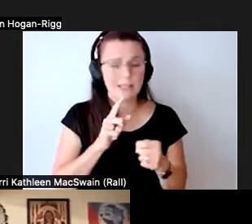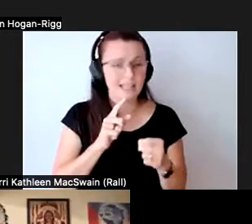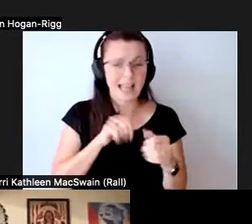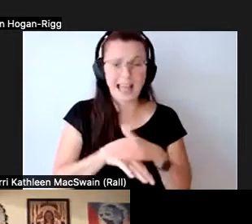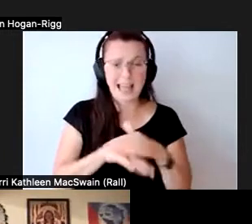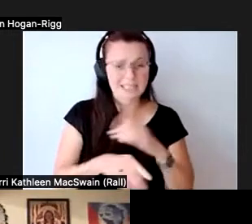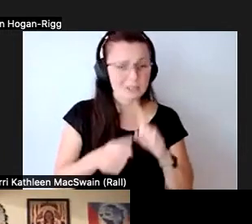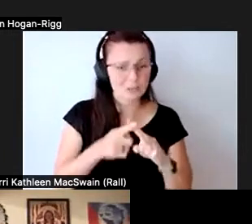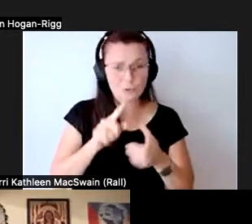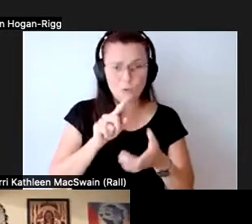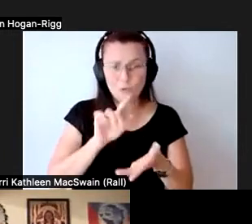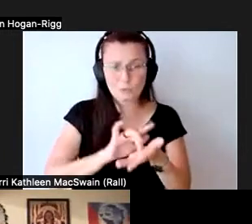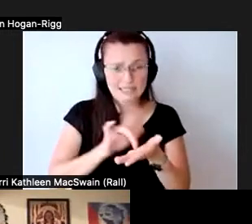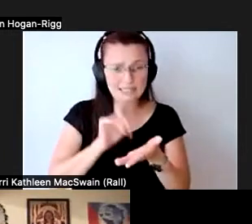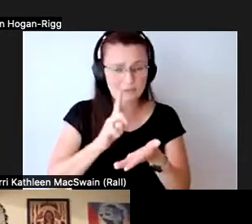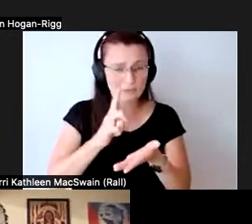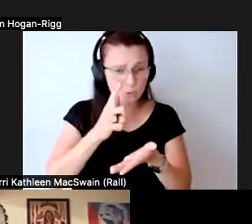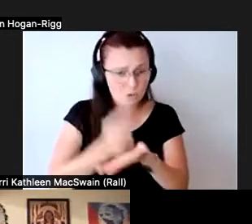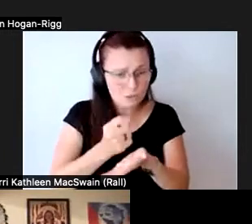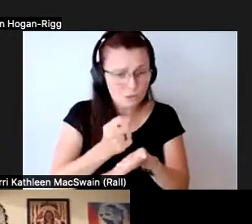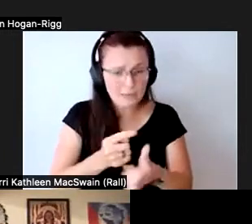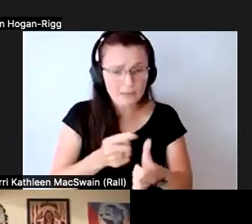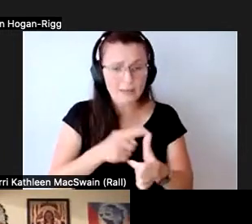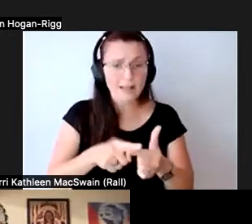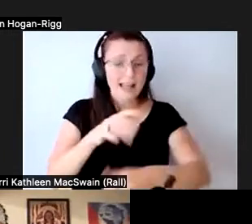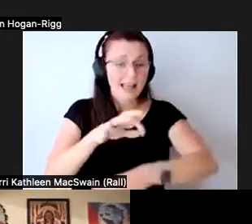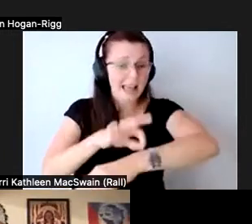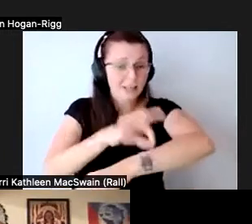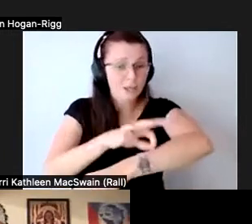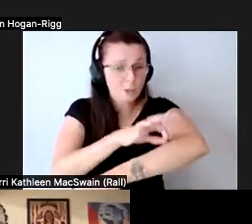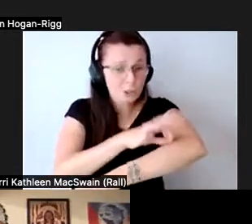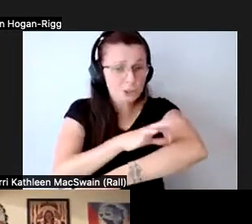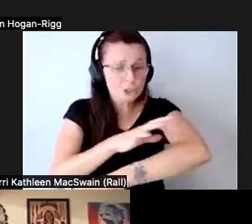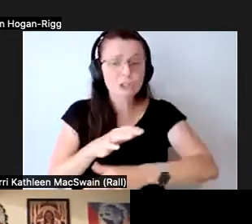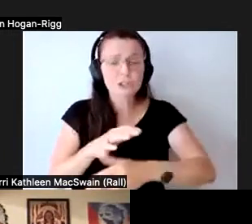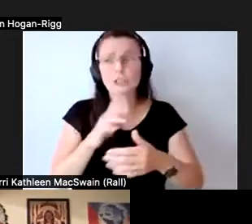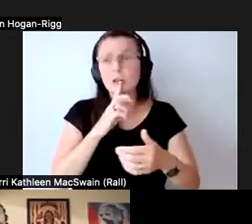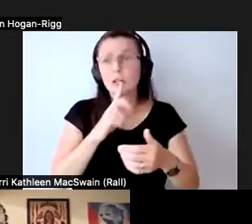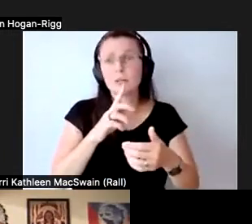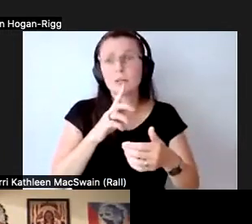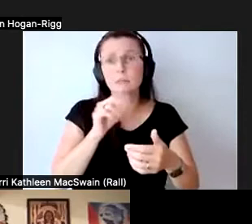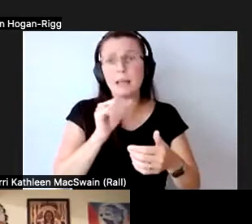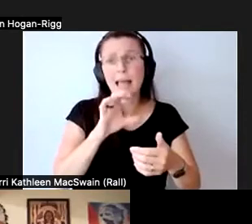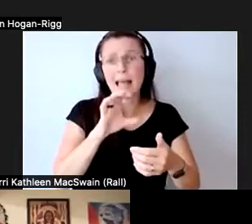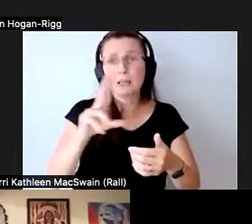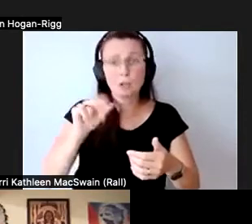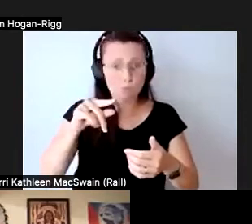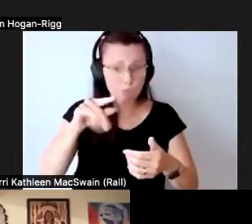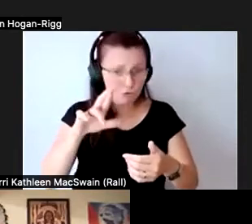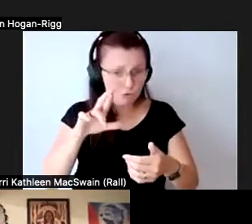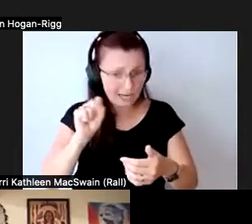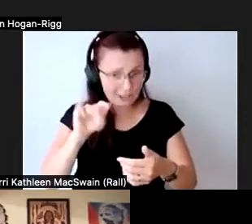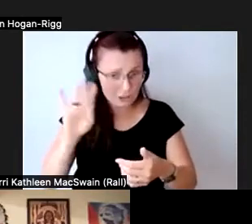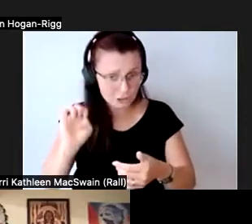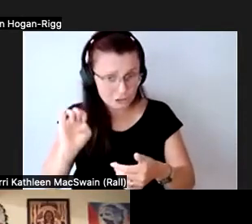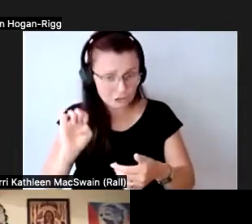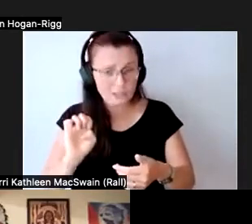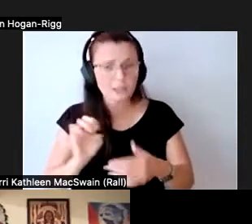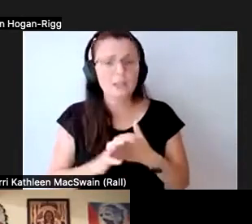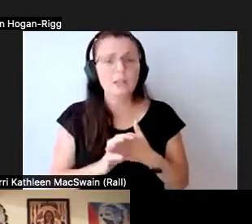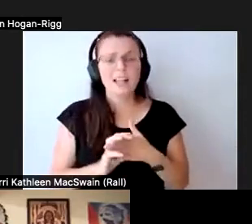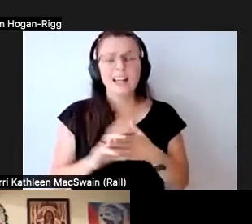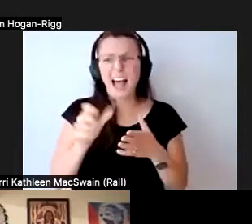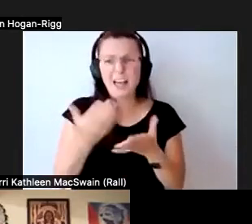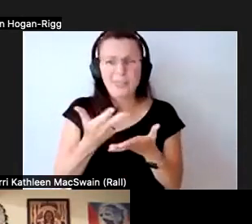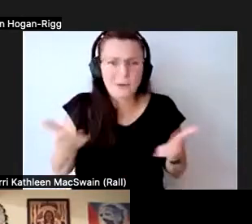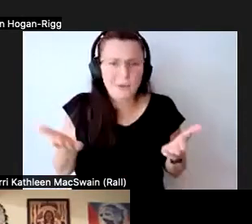to acupuncture, acupressure, other health interventions that are not normally used by our folks because it's